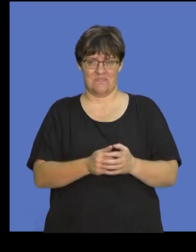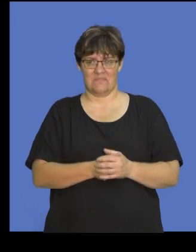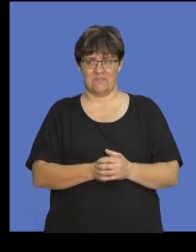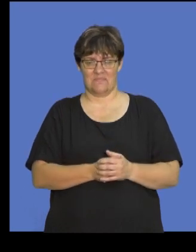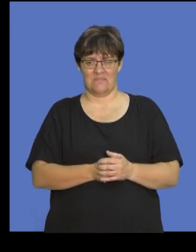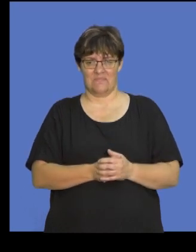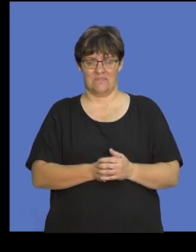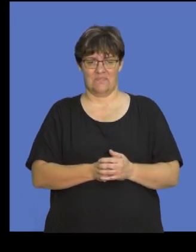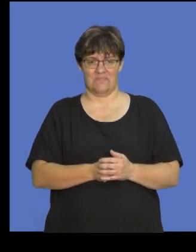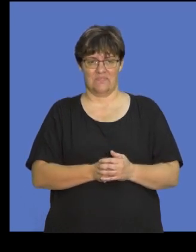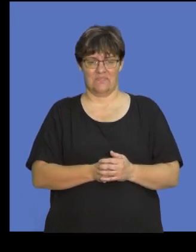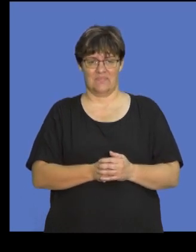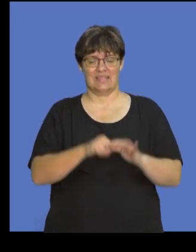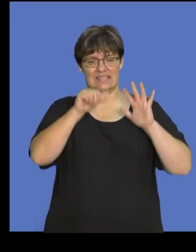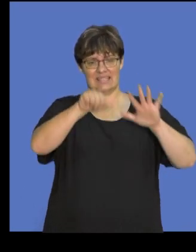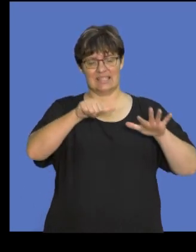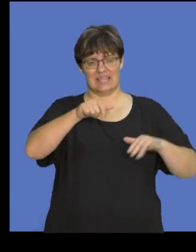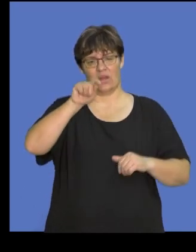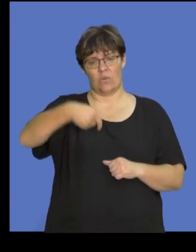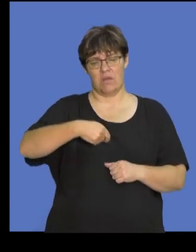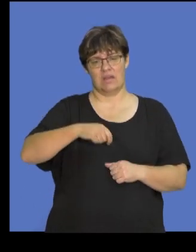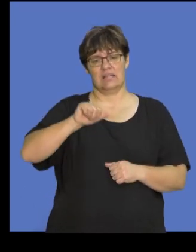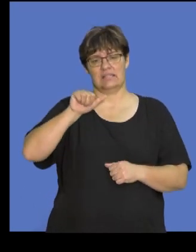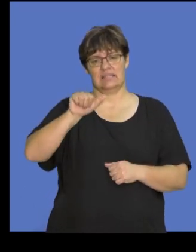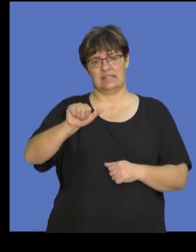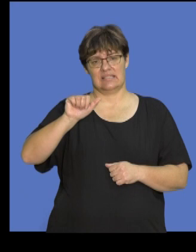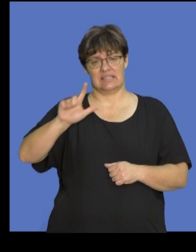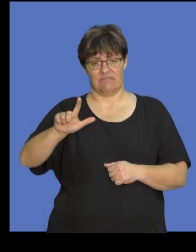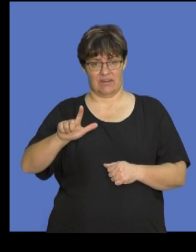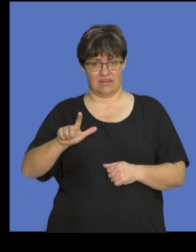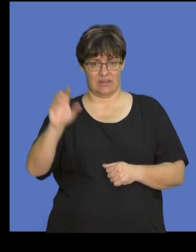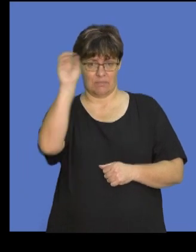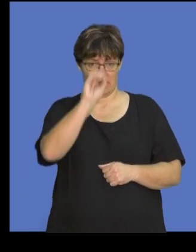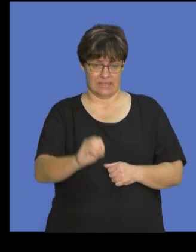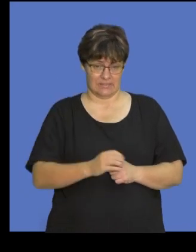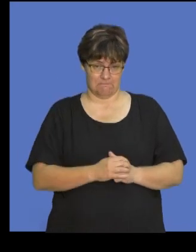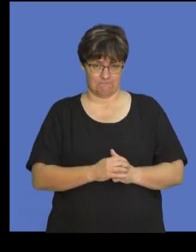16,67%.